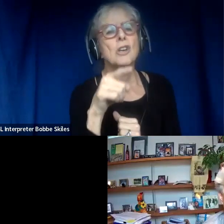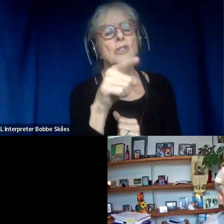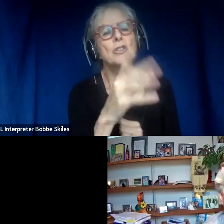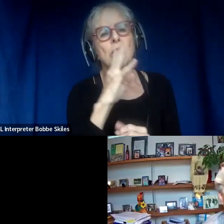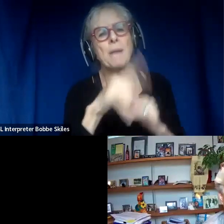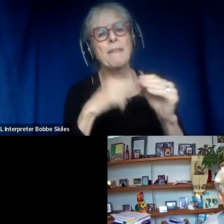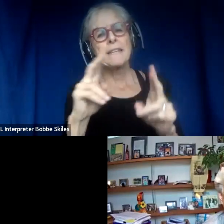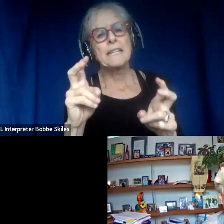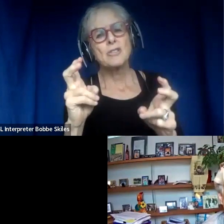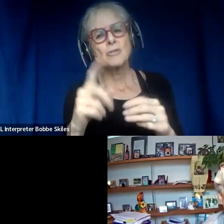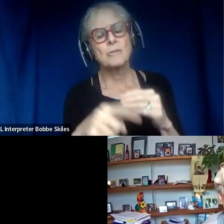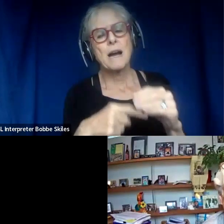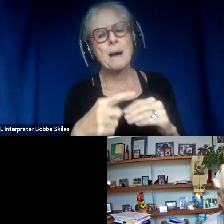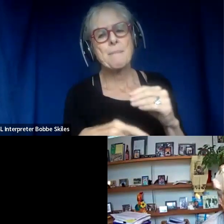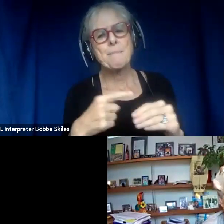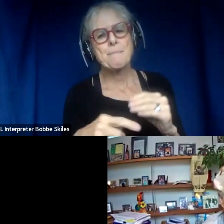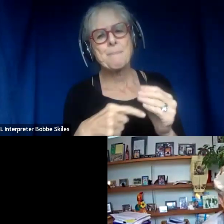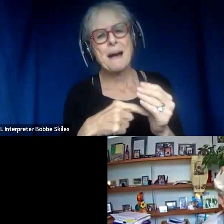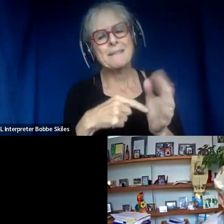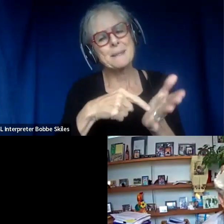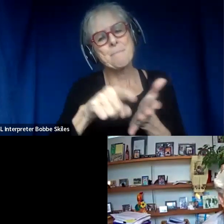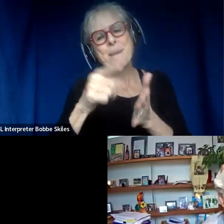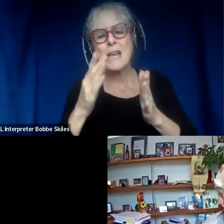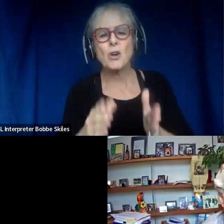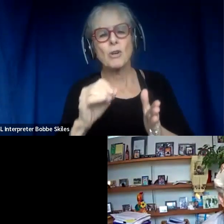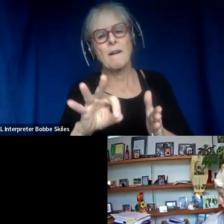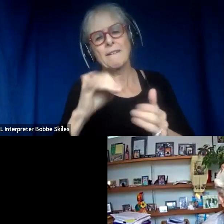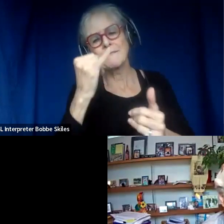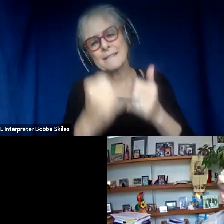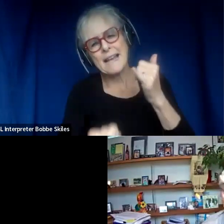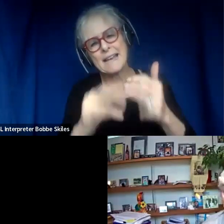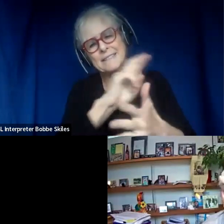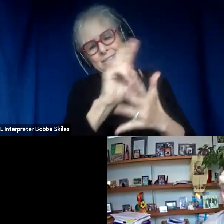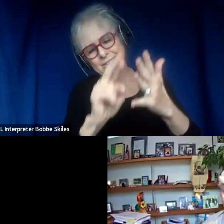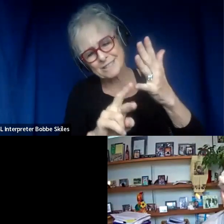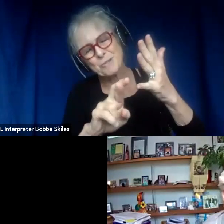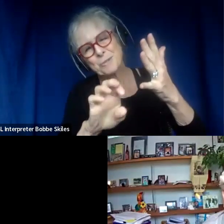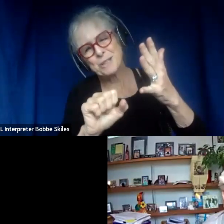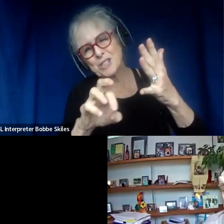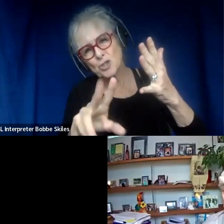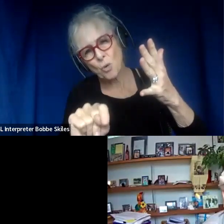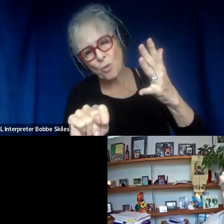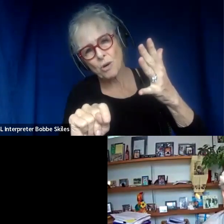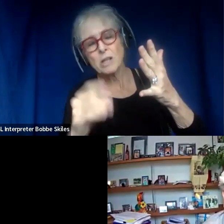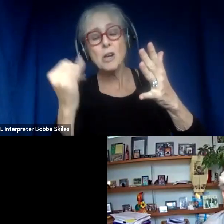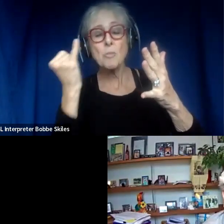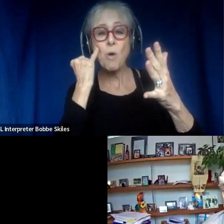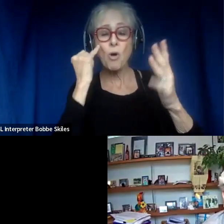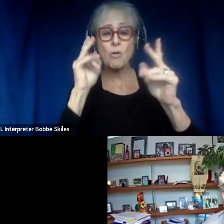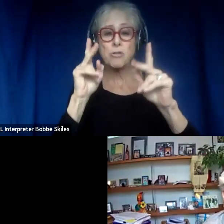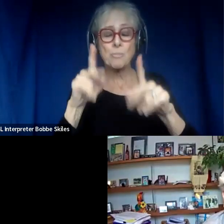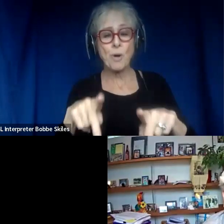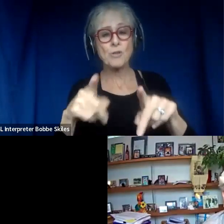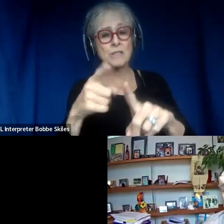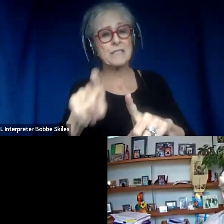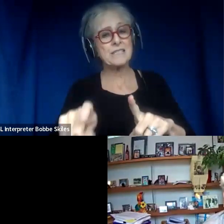regarding, payer of last resort, for example, can you help, let's say they need to get